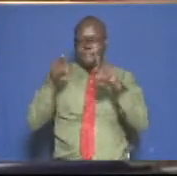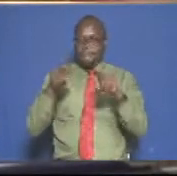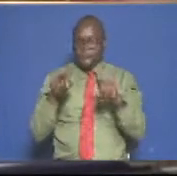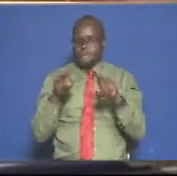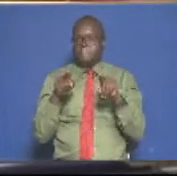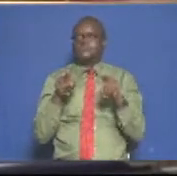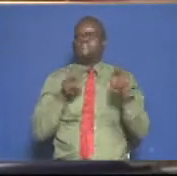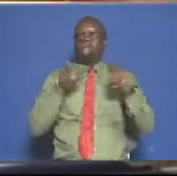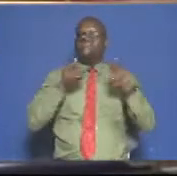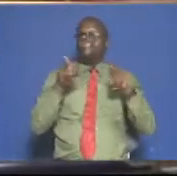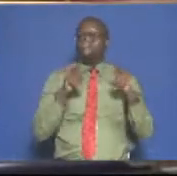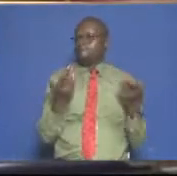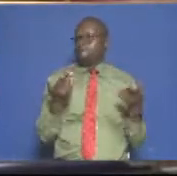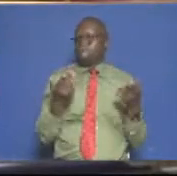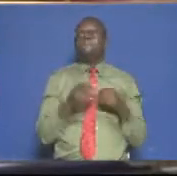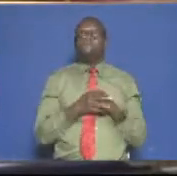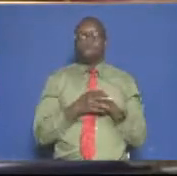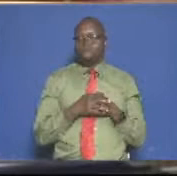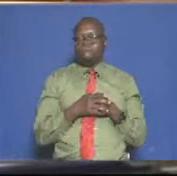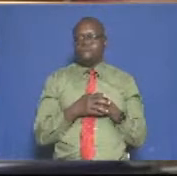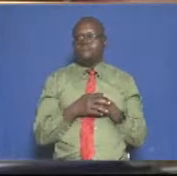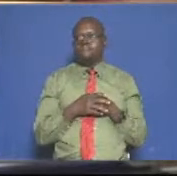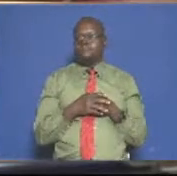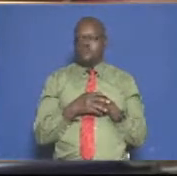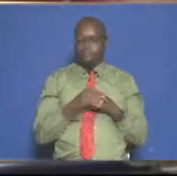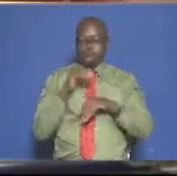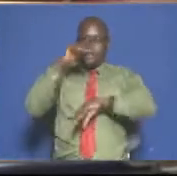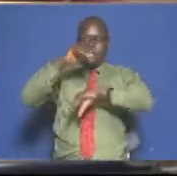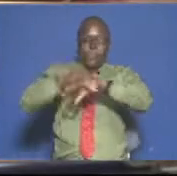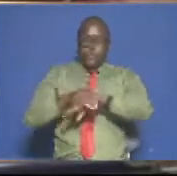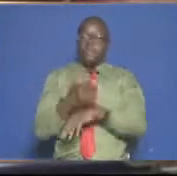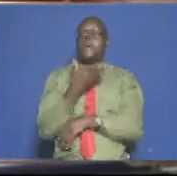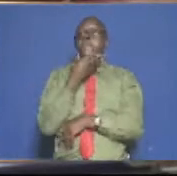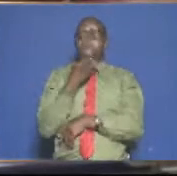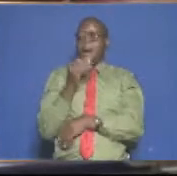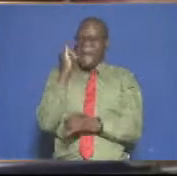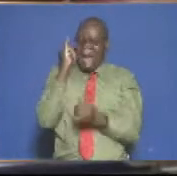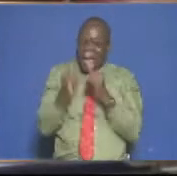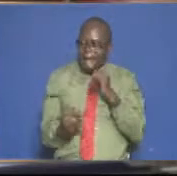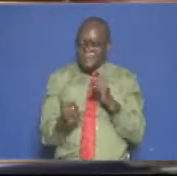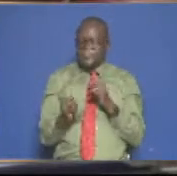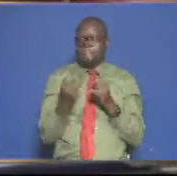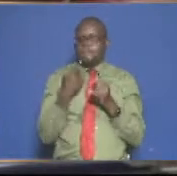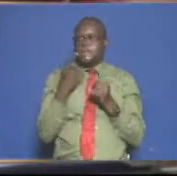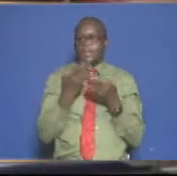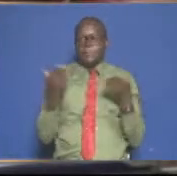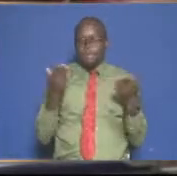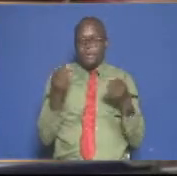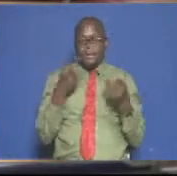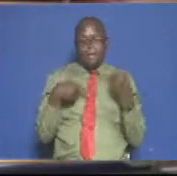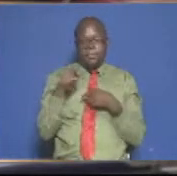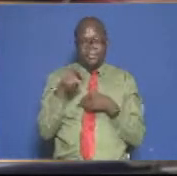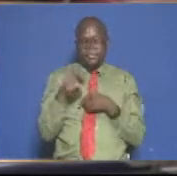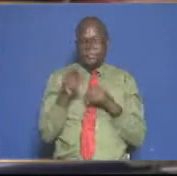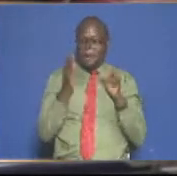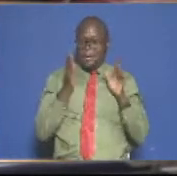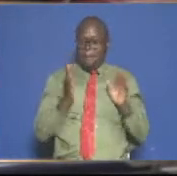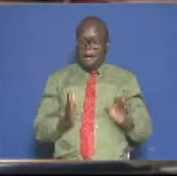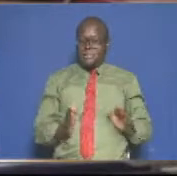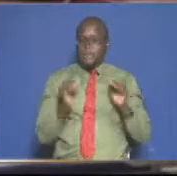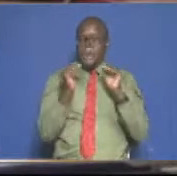him. And Mr. Speaker, I've just said he was a good man. Lastly, I wanted to say something about him on a personal